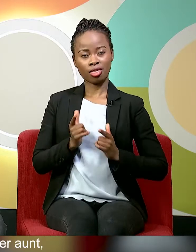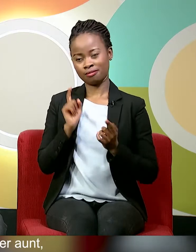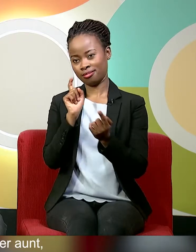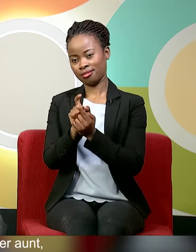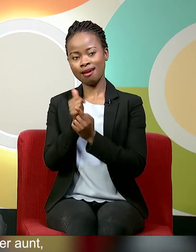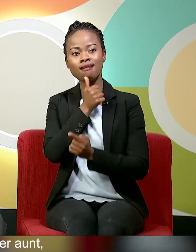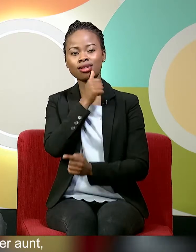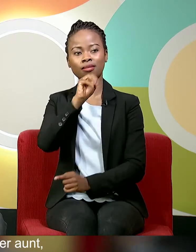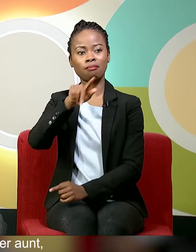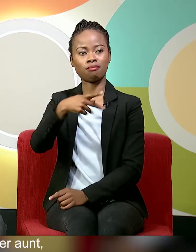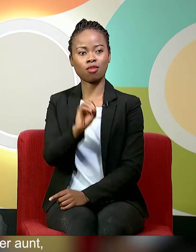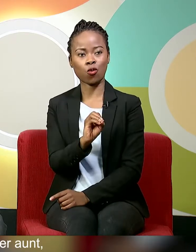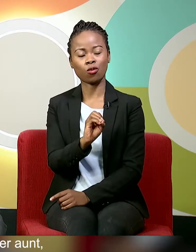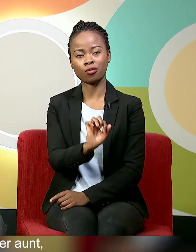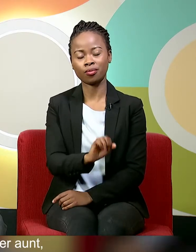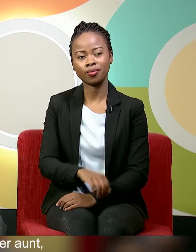leng Mpho Murwa.